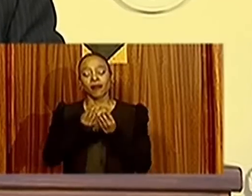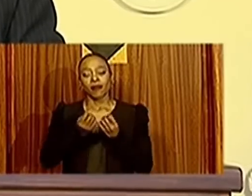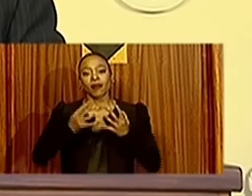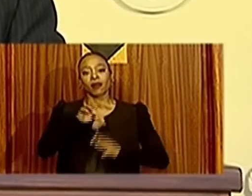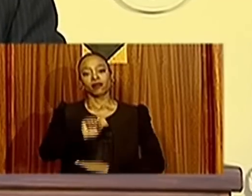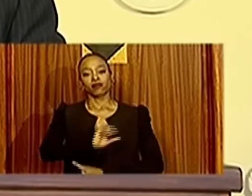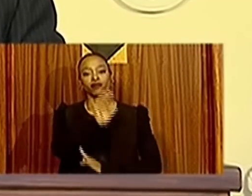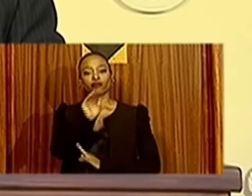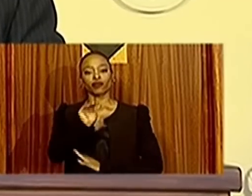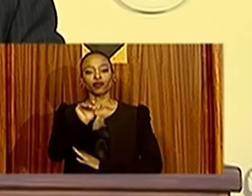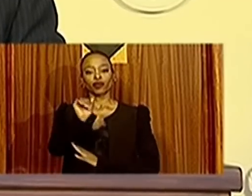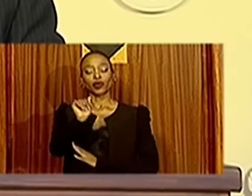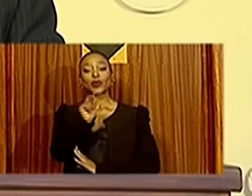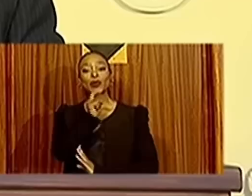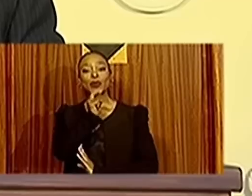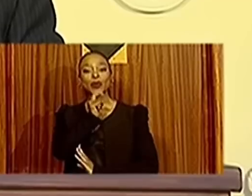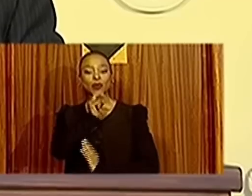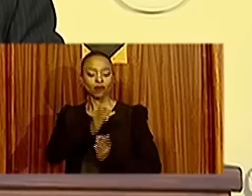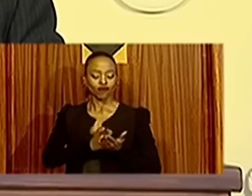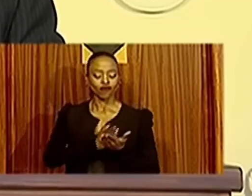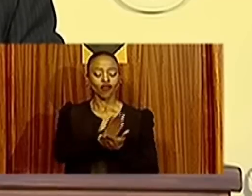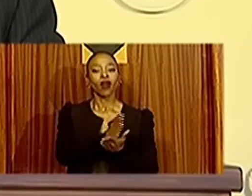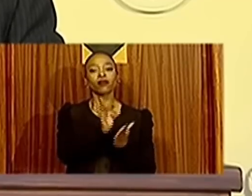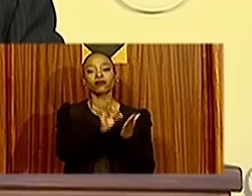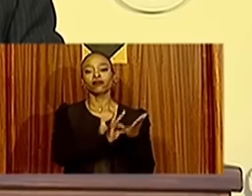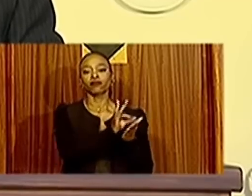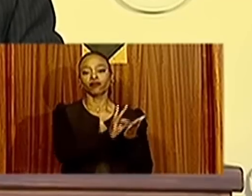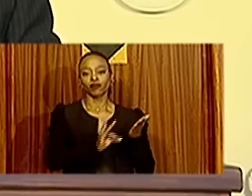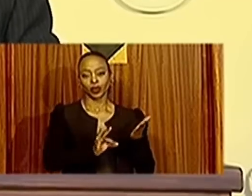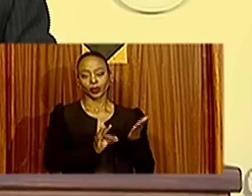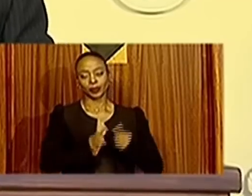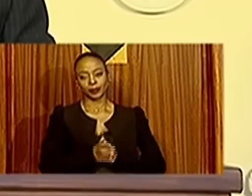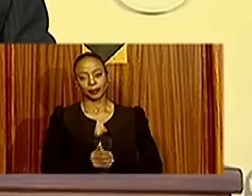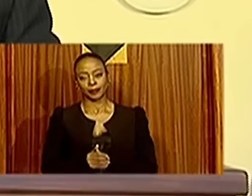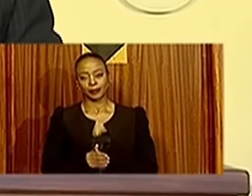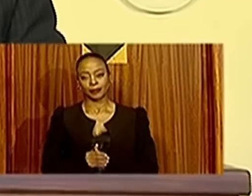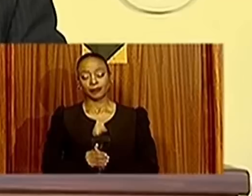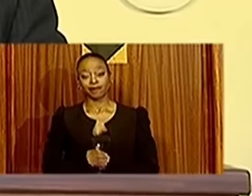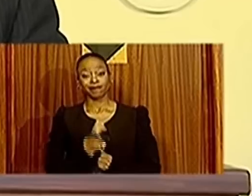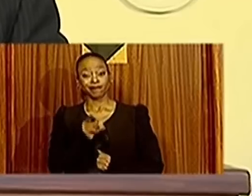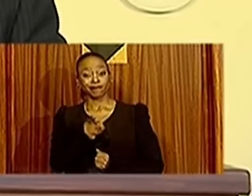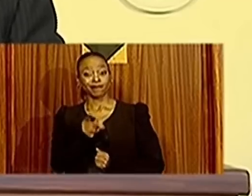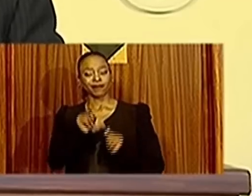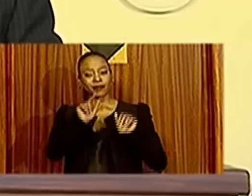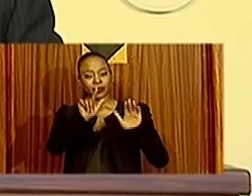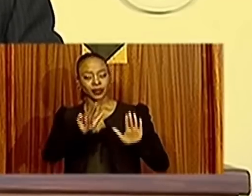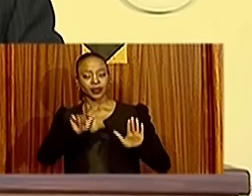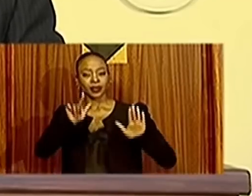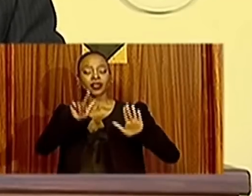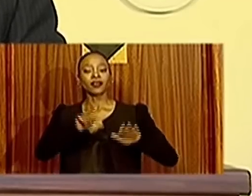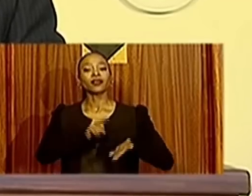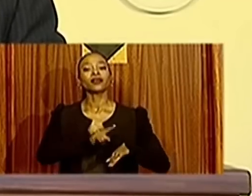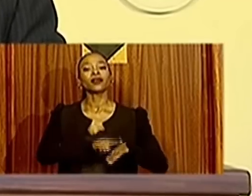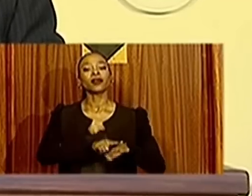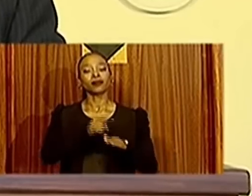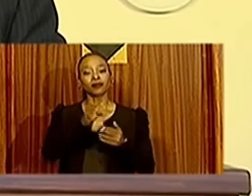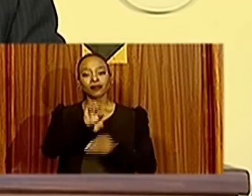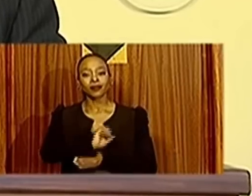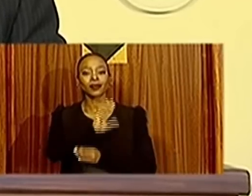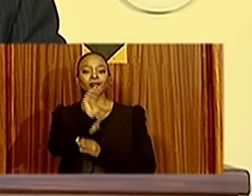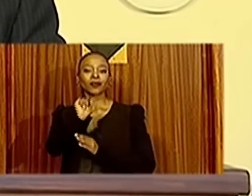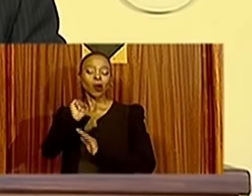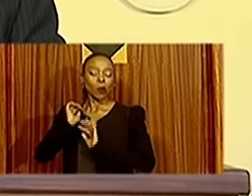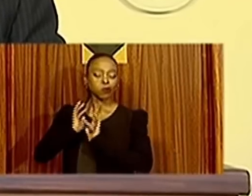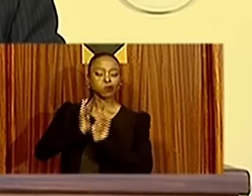most important democratic right. This will be the 7th time that South Africans of